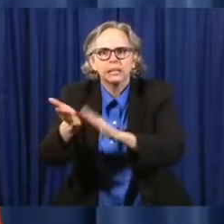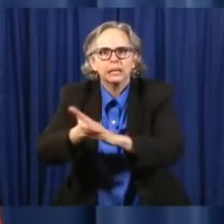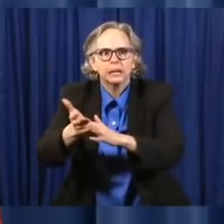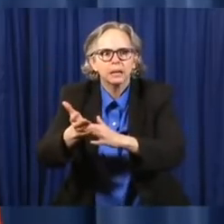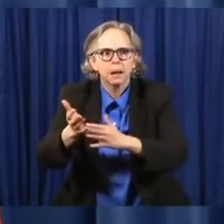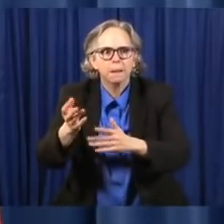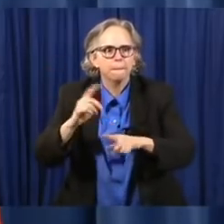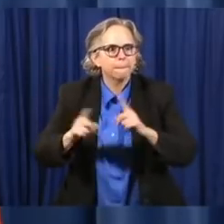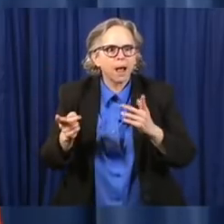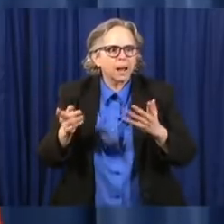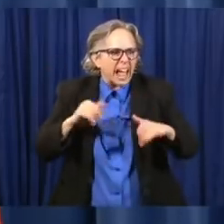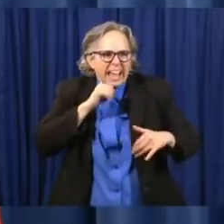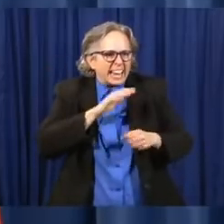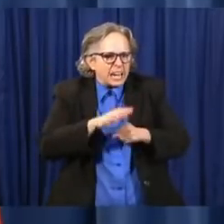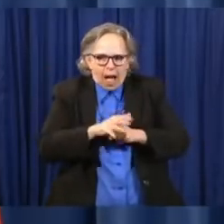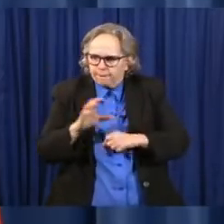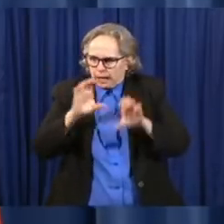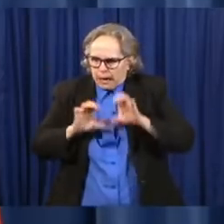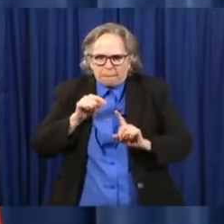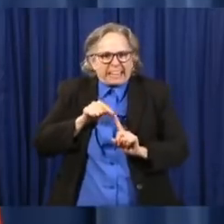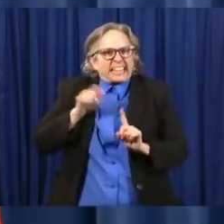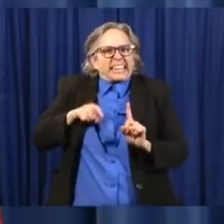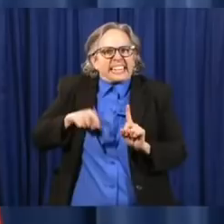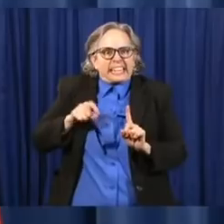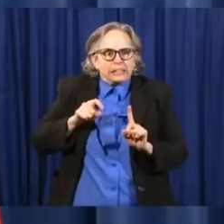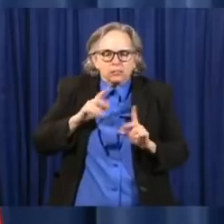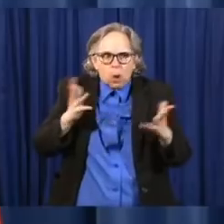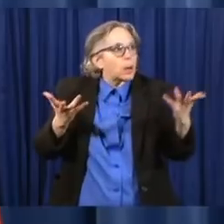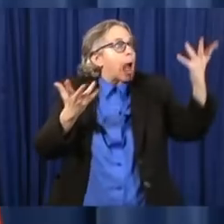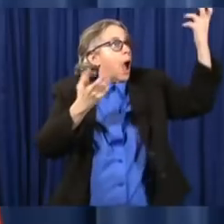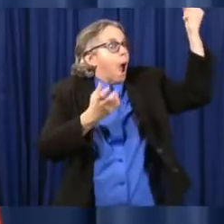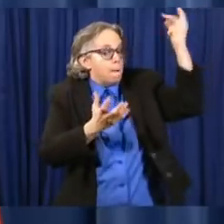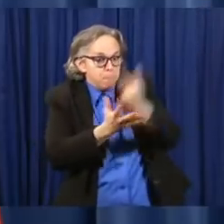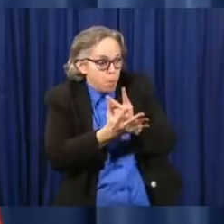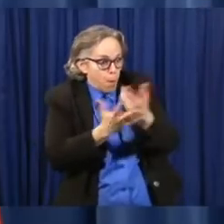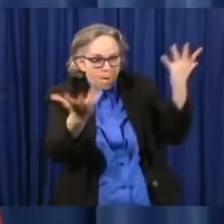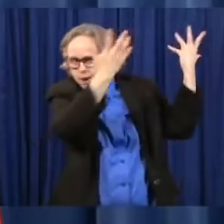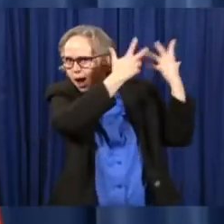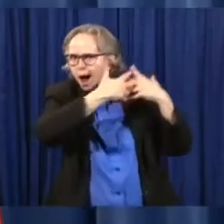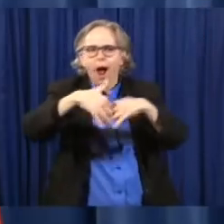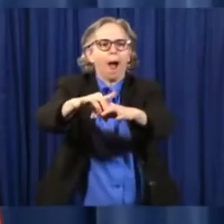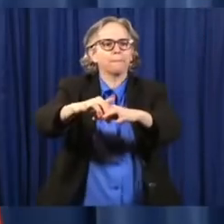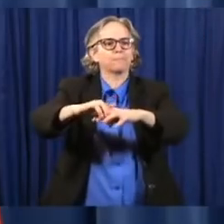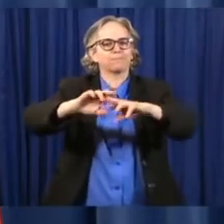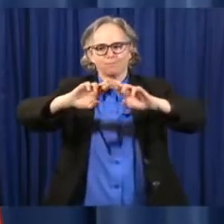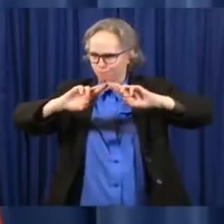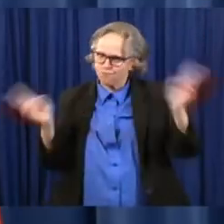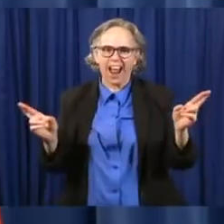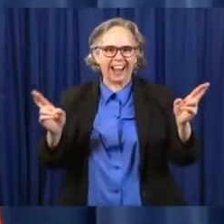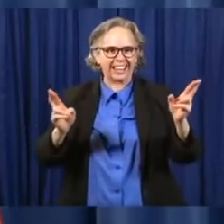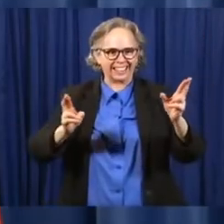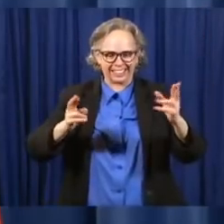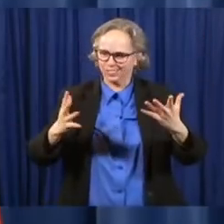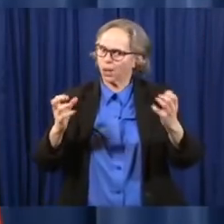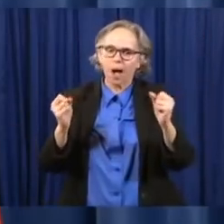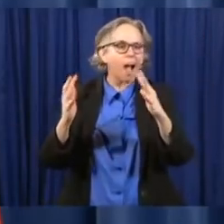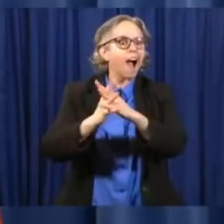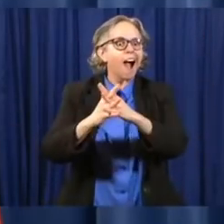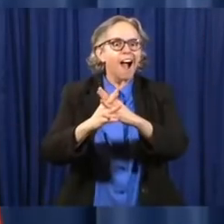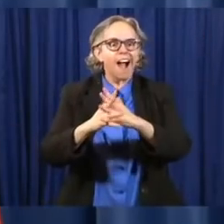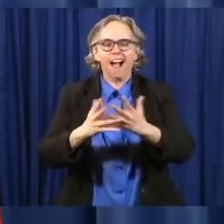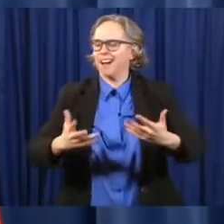Now they can use these test kits with the new reagent, as well as the original COVID-19 test kit and